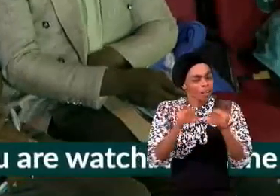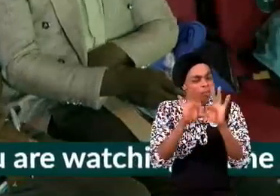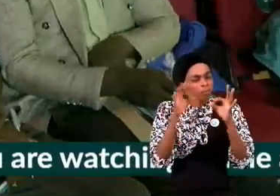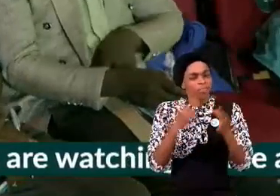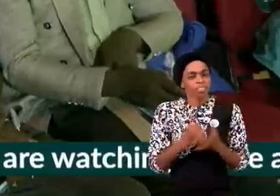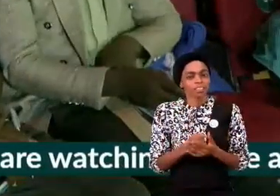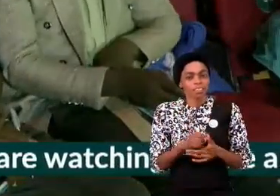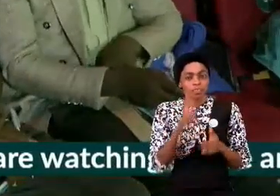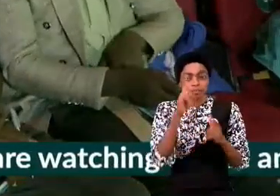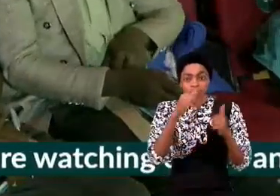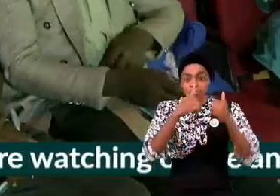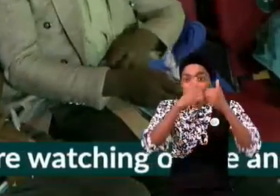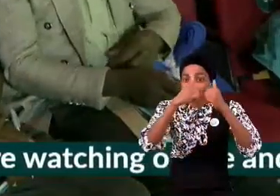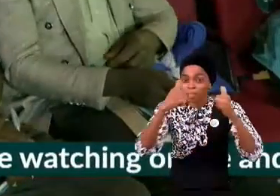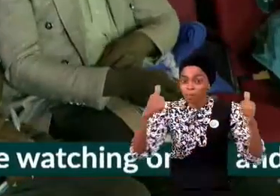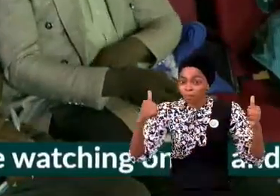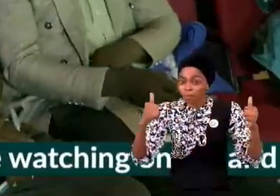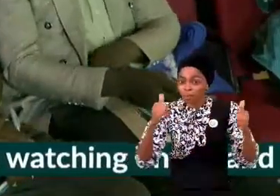What's up by my right-hand side?